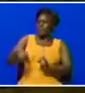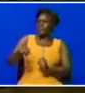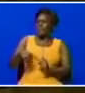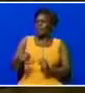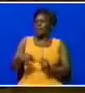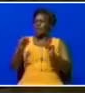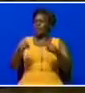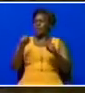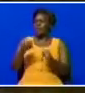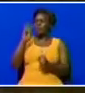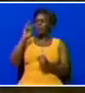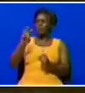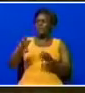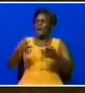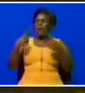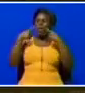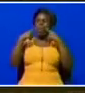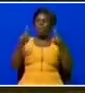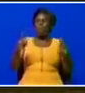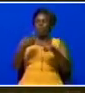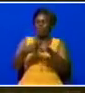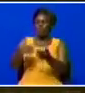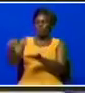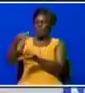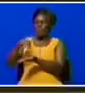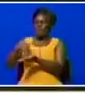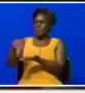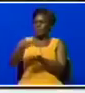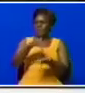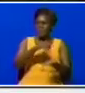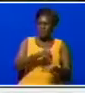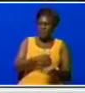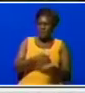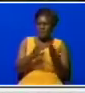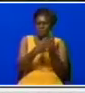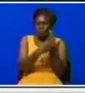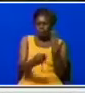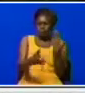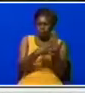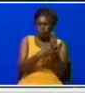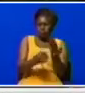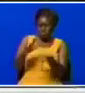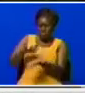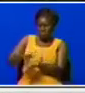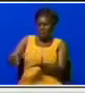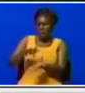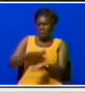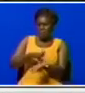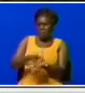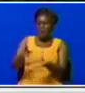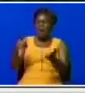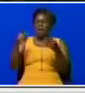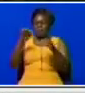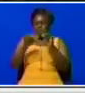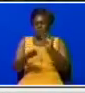be able to see how the results were coming in from the polling stations, how they were being scanned through the tablet, how the results were being